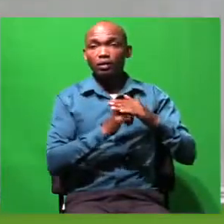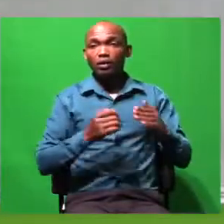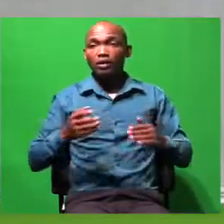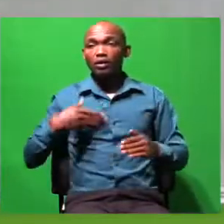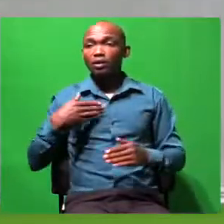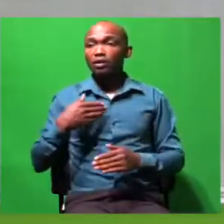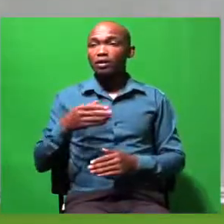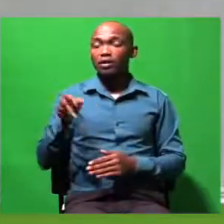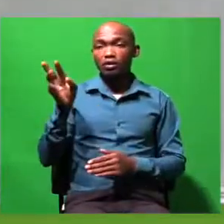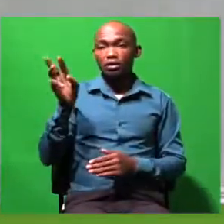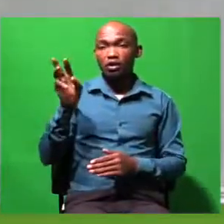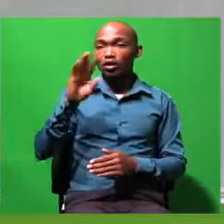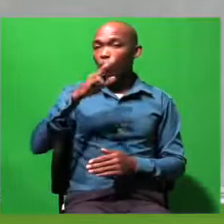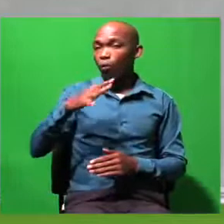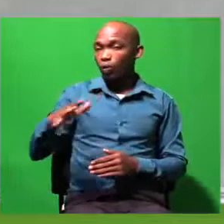need water